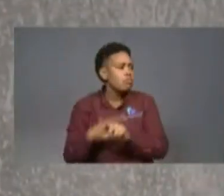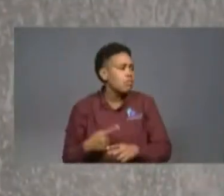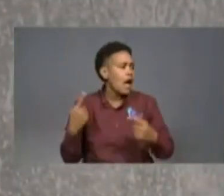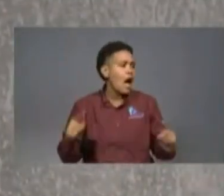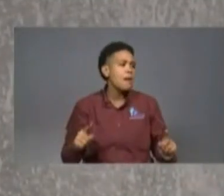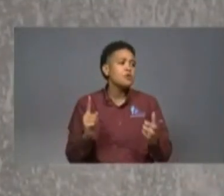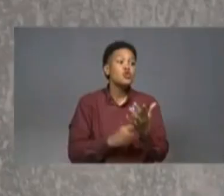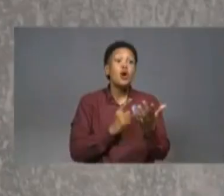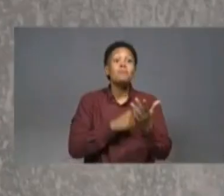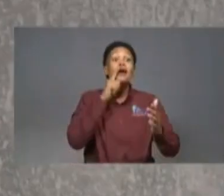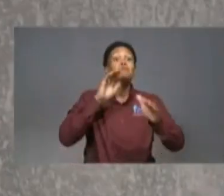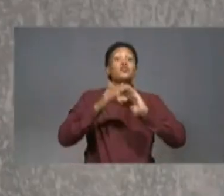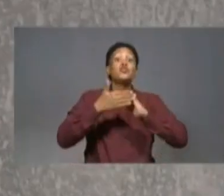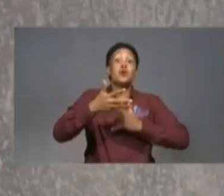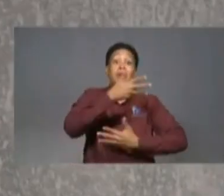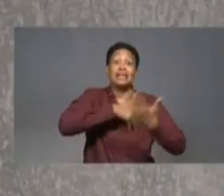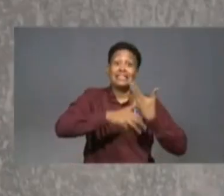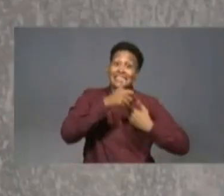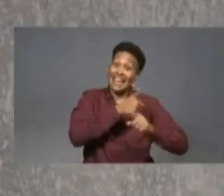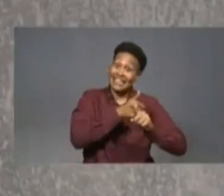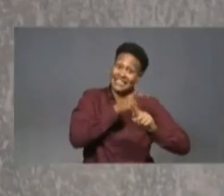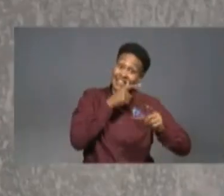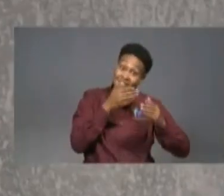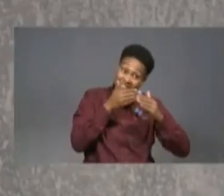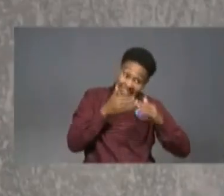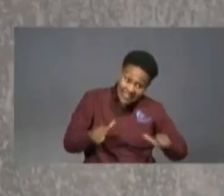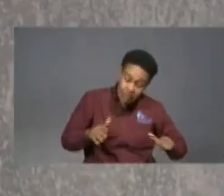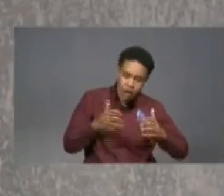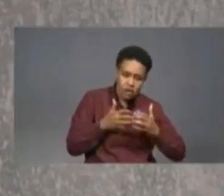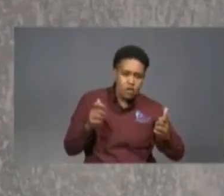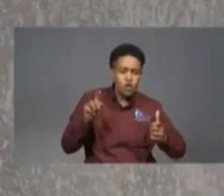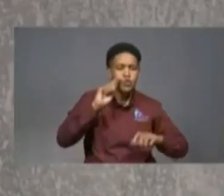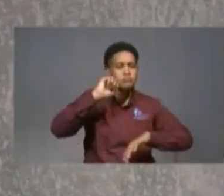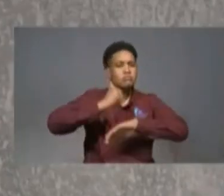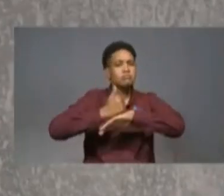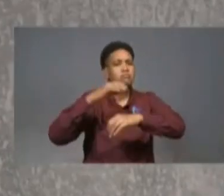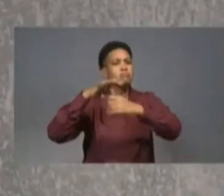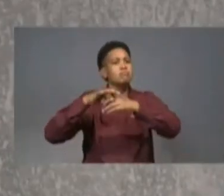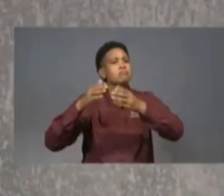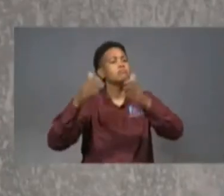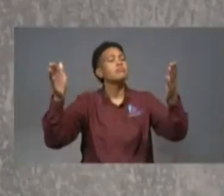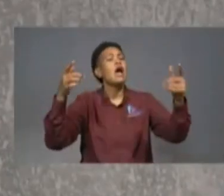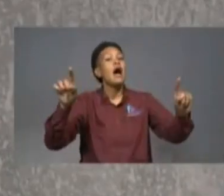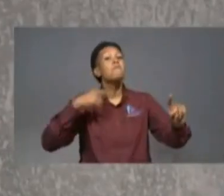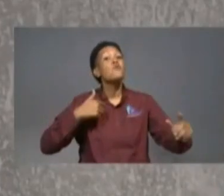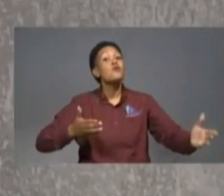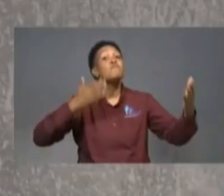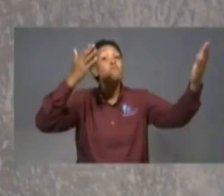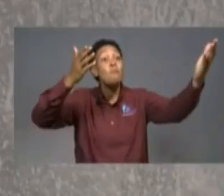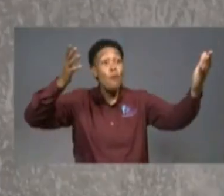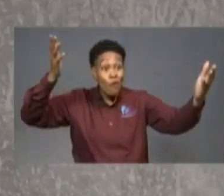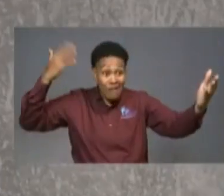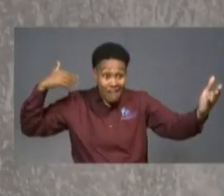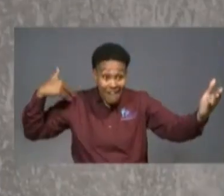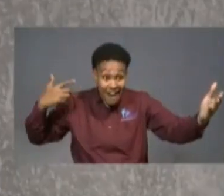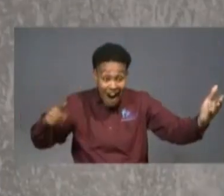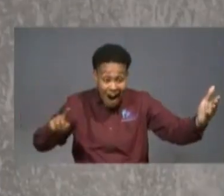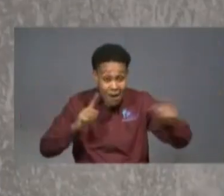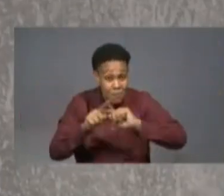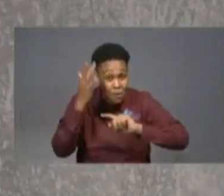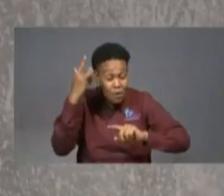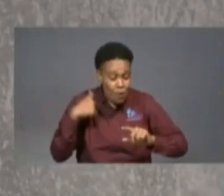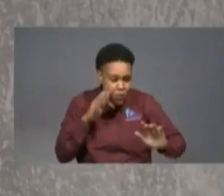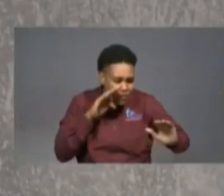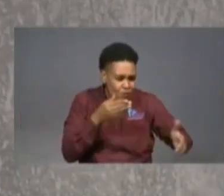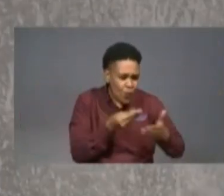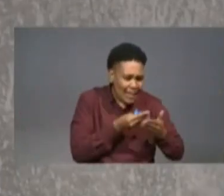the Jamaican society is divided, should be put to a referendum. We actually proposed it before, but because we've been focused on